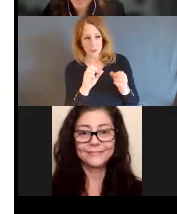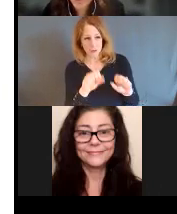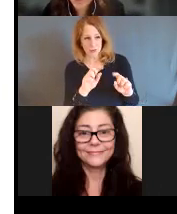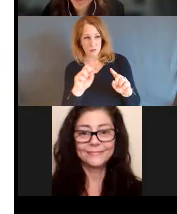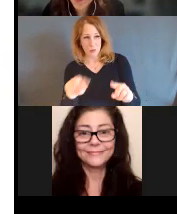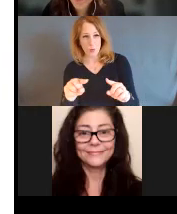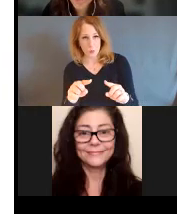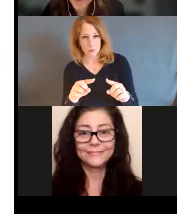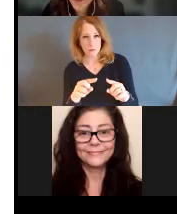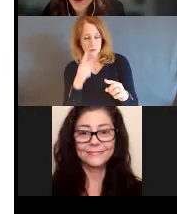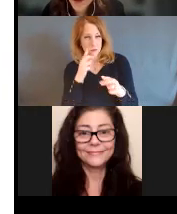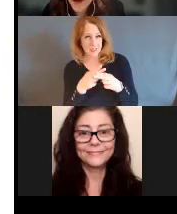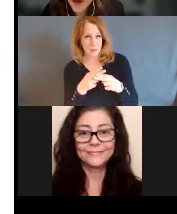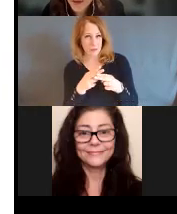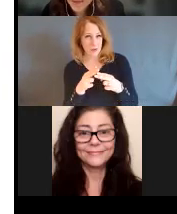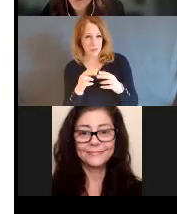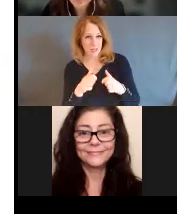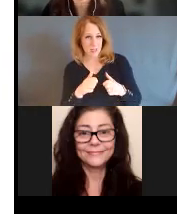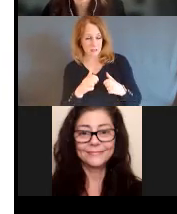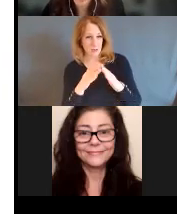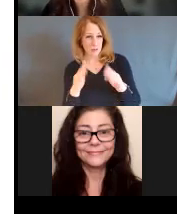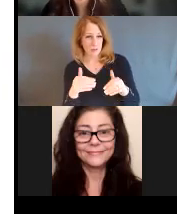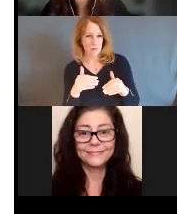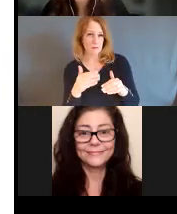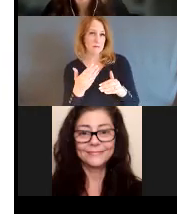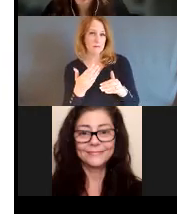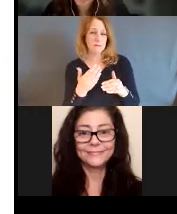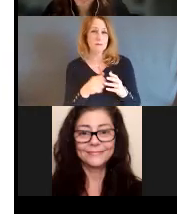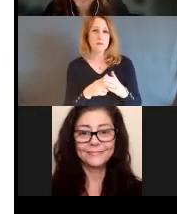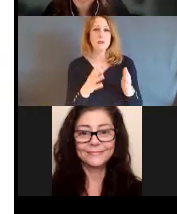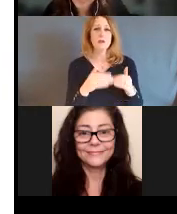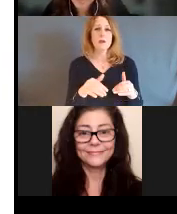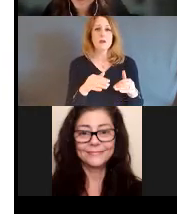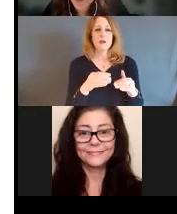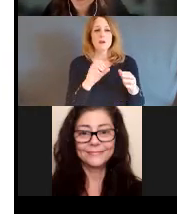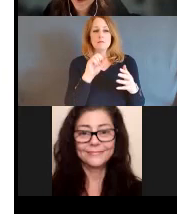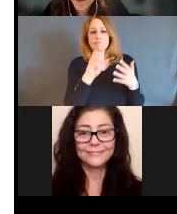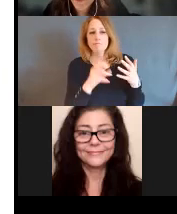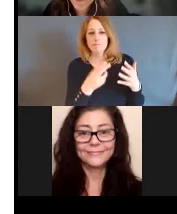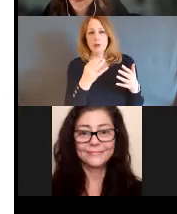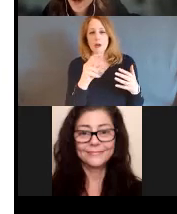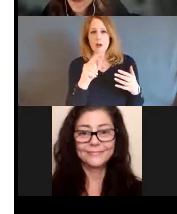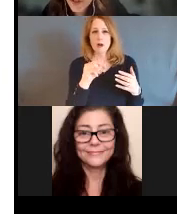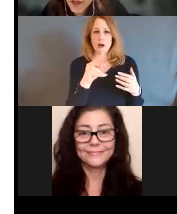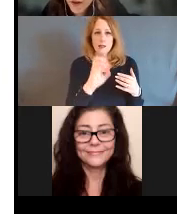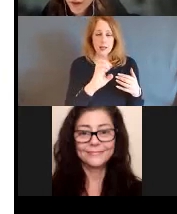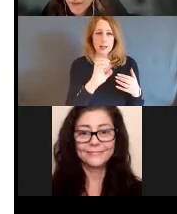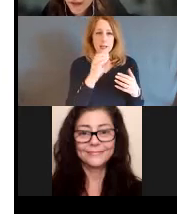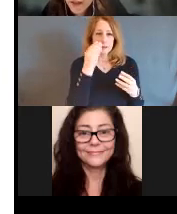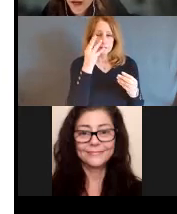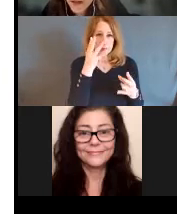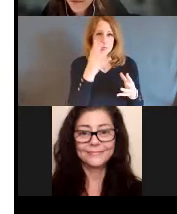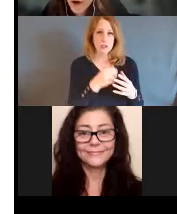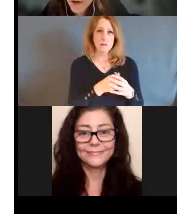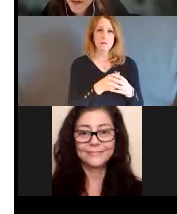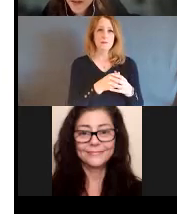to for temporary shelter, directing him to the hotlines and all resources available for him, reassuring him